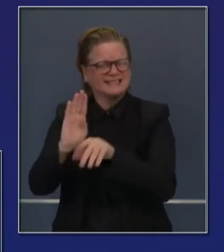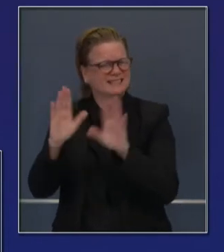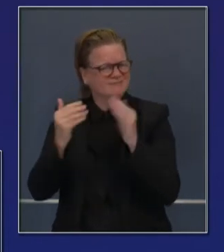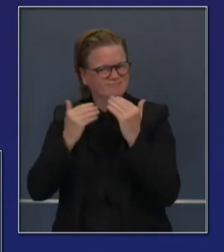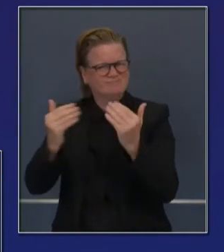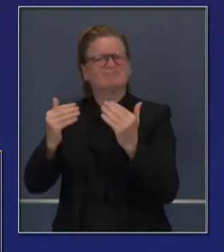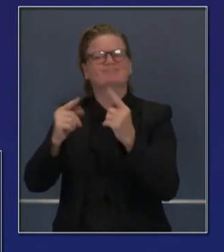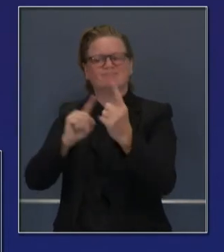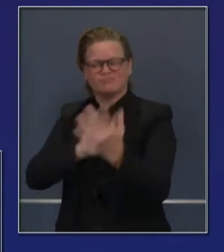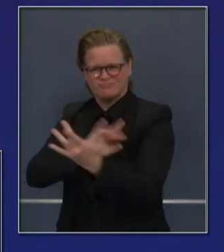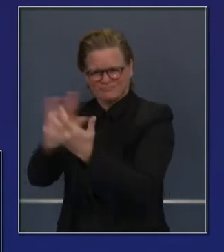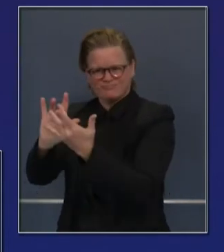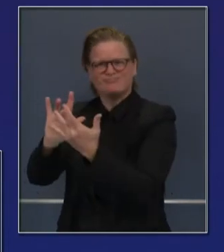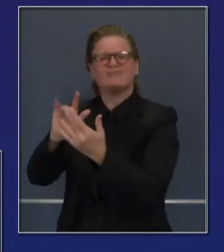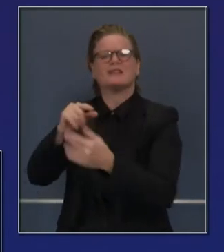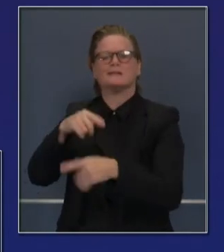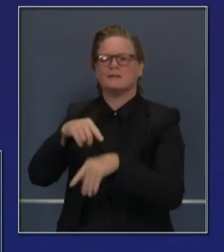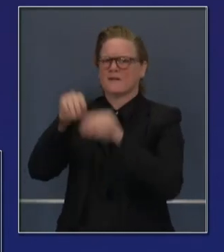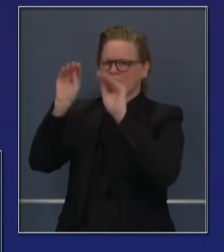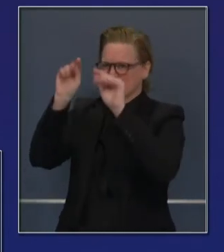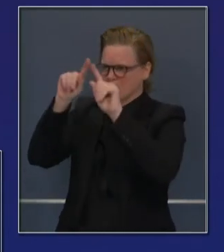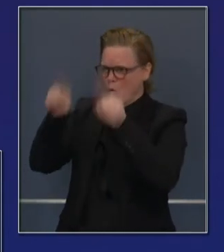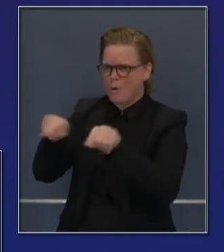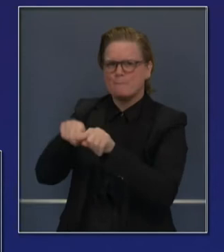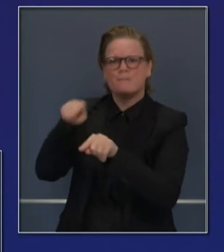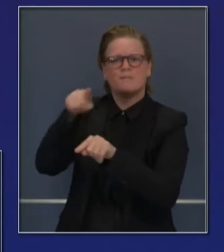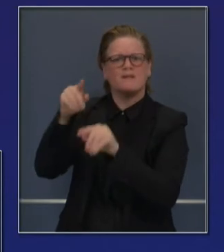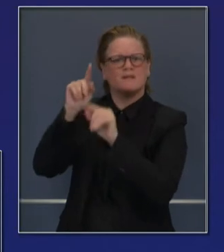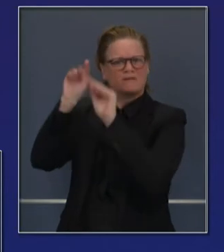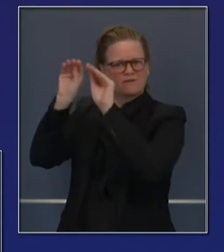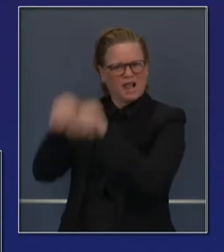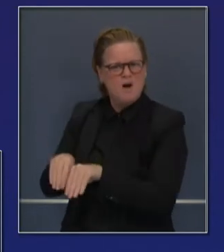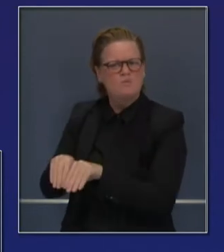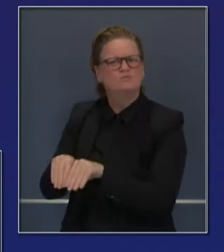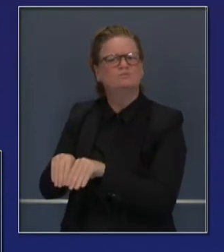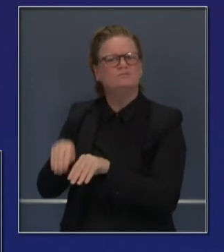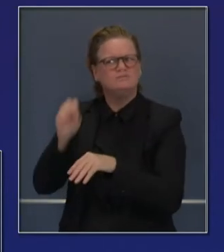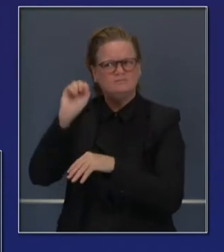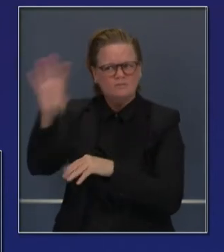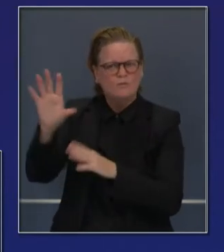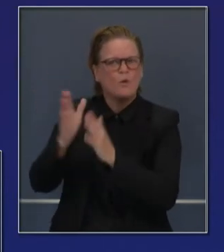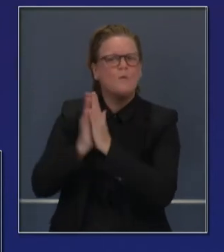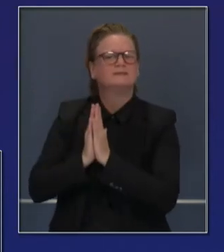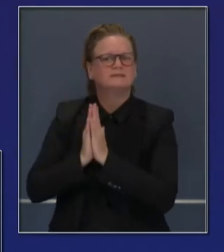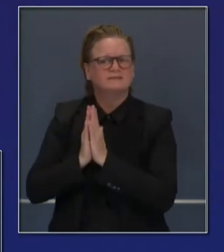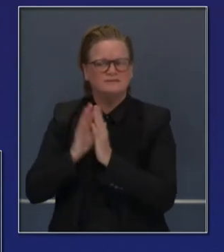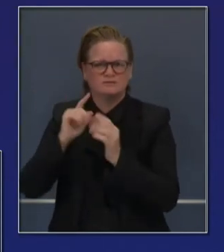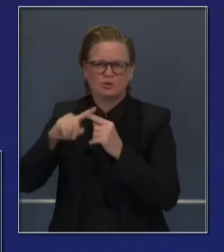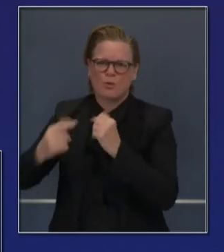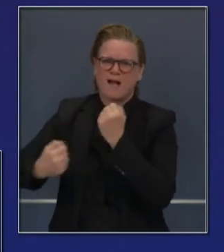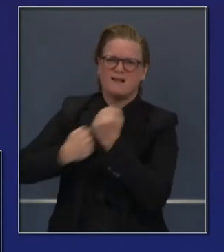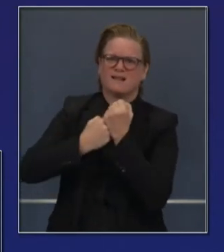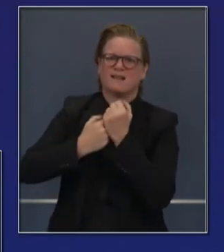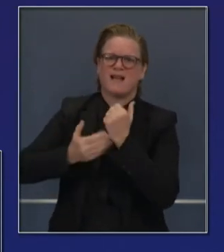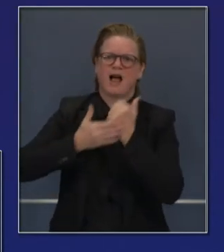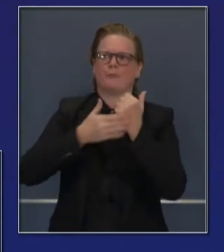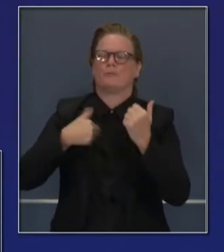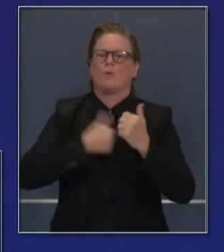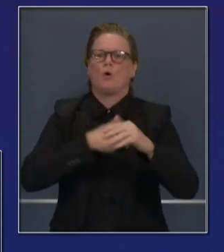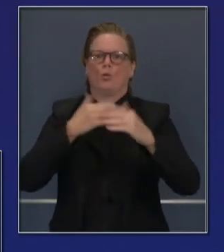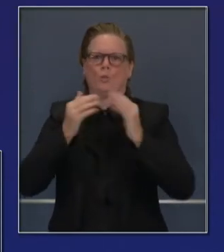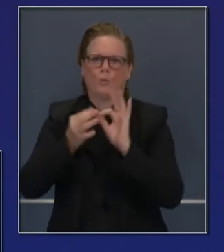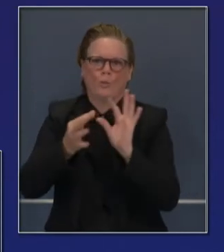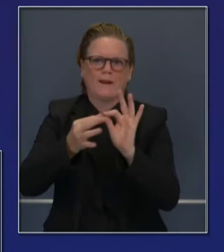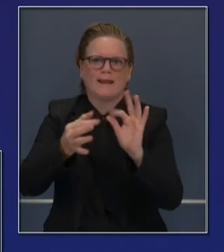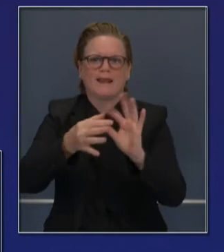leaders for their insight, for their counsel, for their support of these efforts. And also, we are expanding to